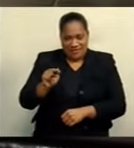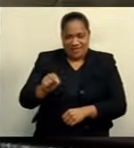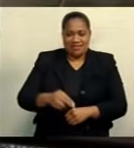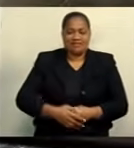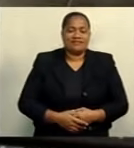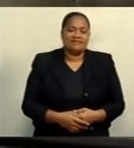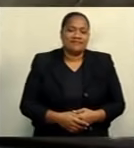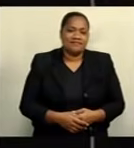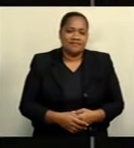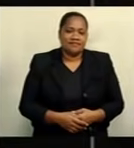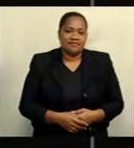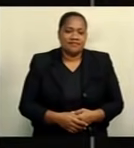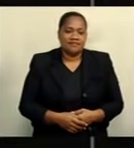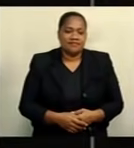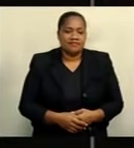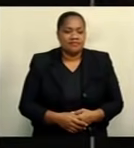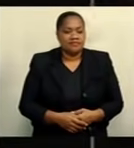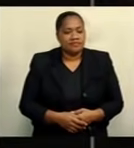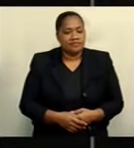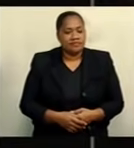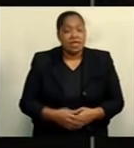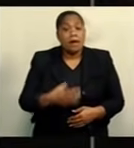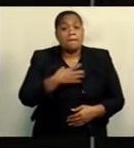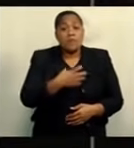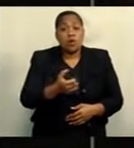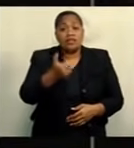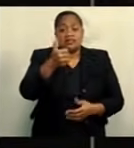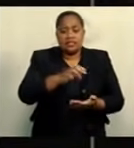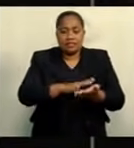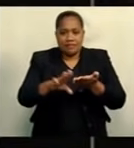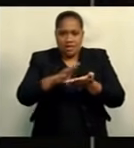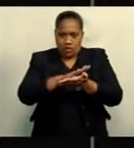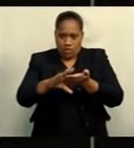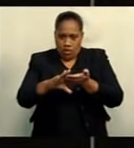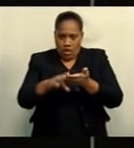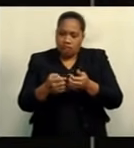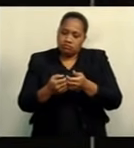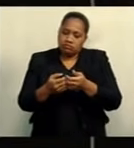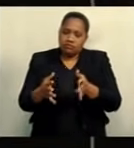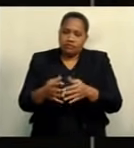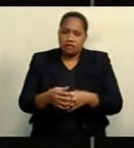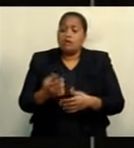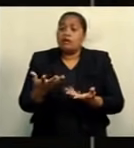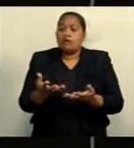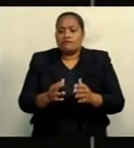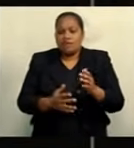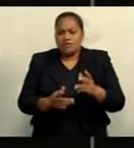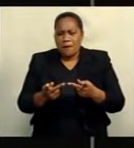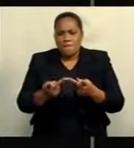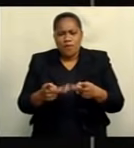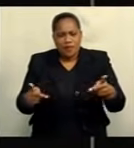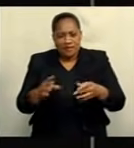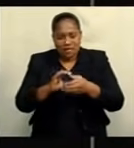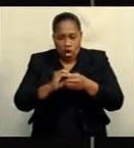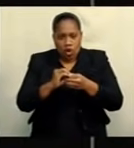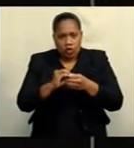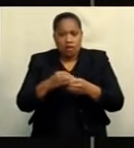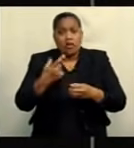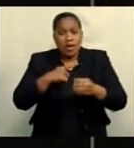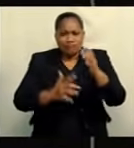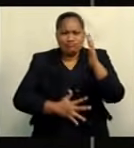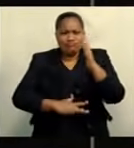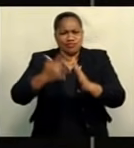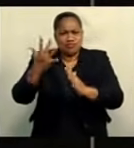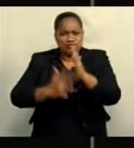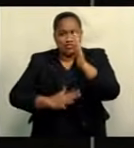Vadala, FBC News. More than $6 million in losses have been incurred by property owners as a result of fires